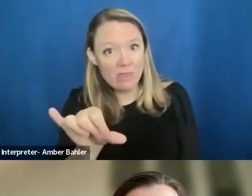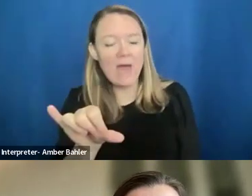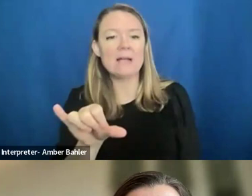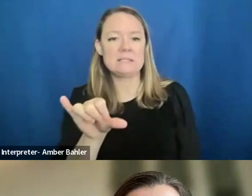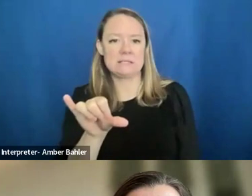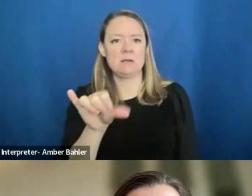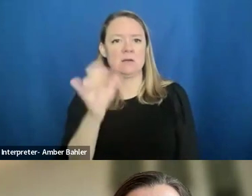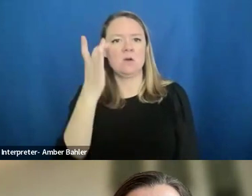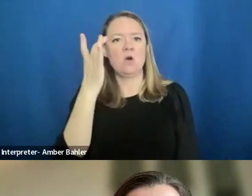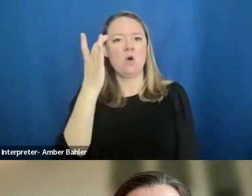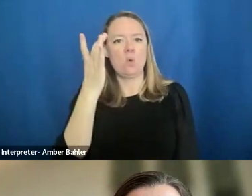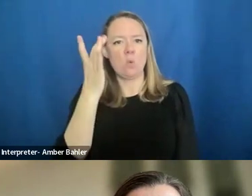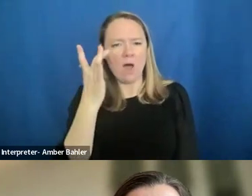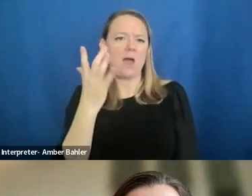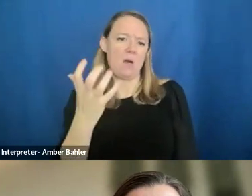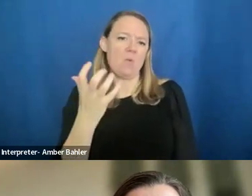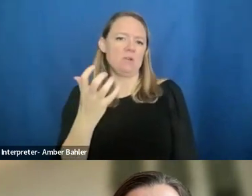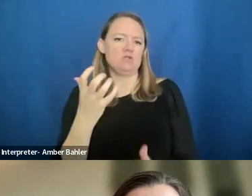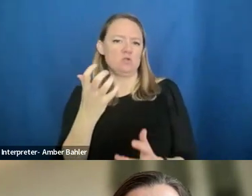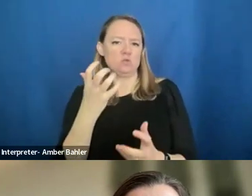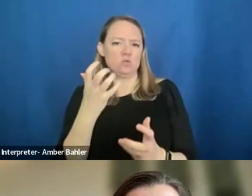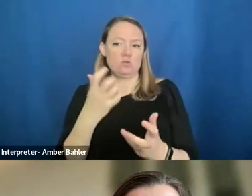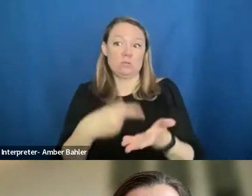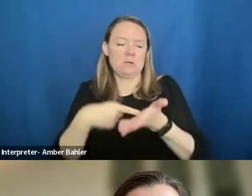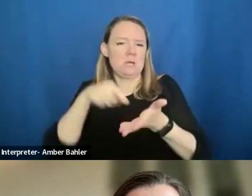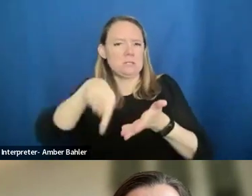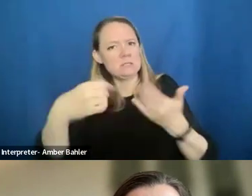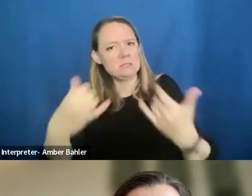actual crises can happen like that.